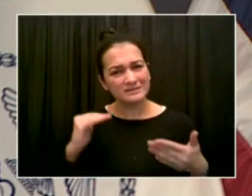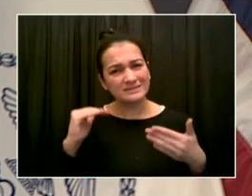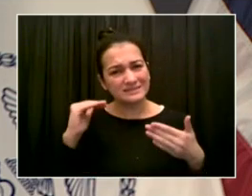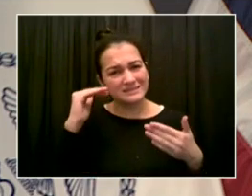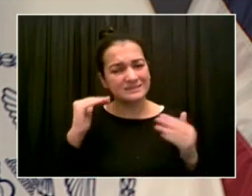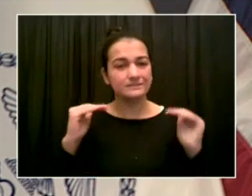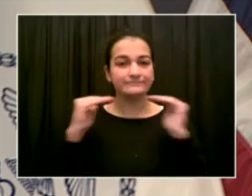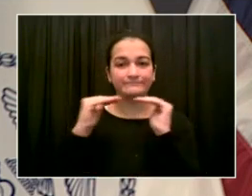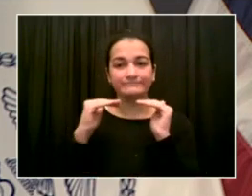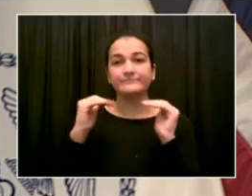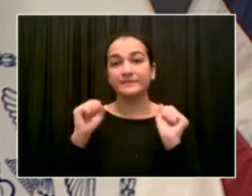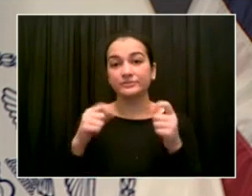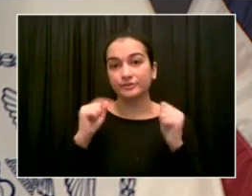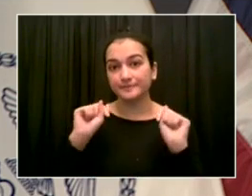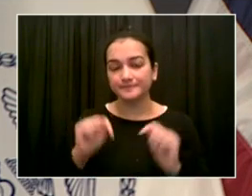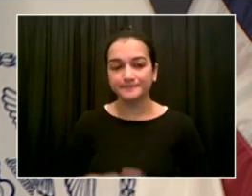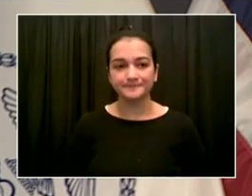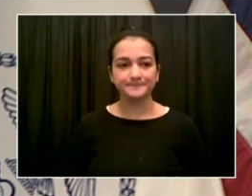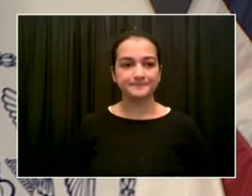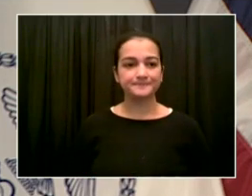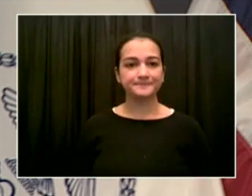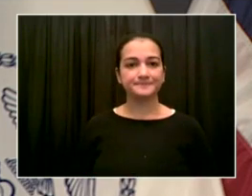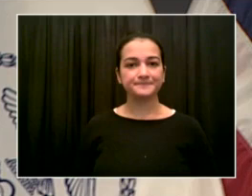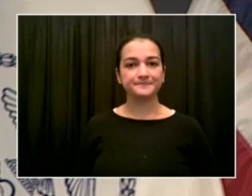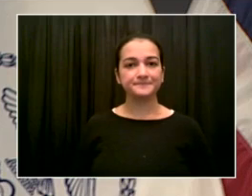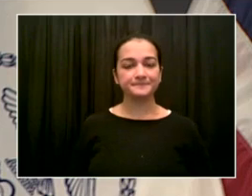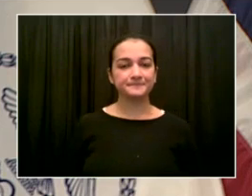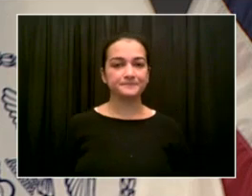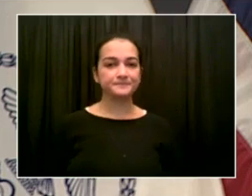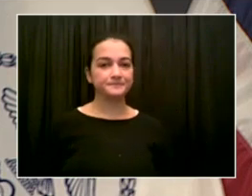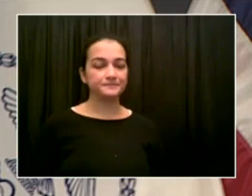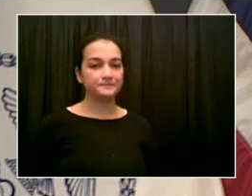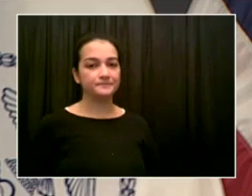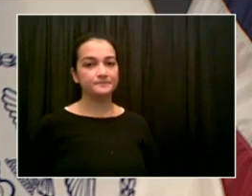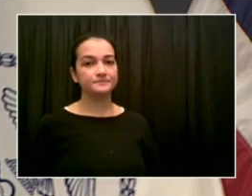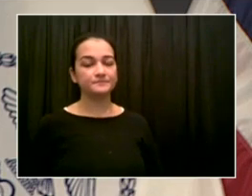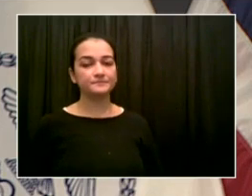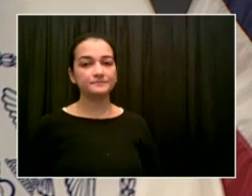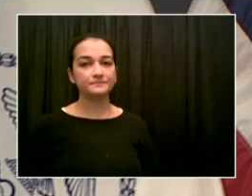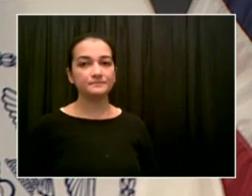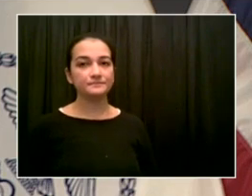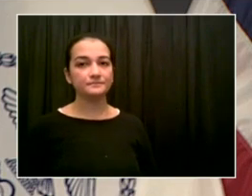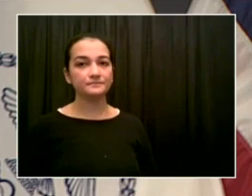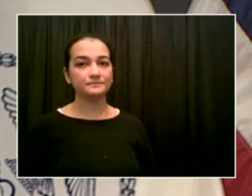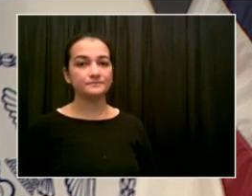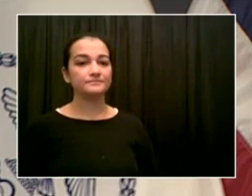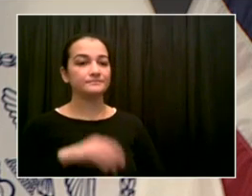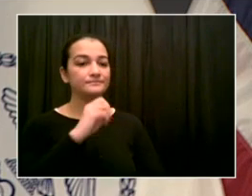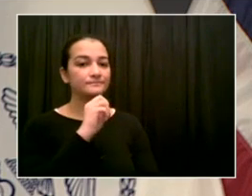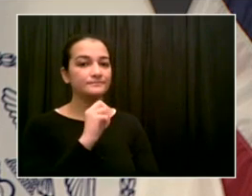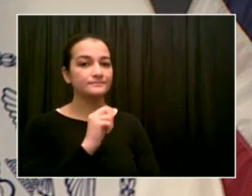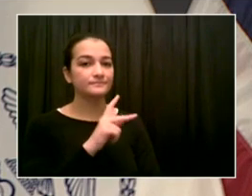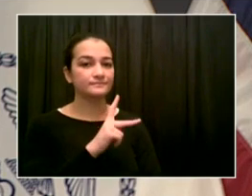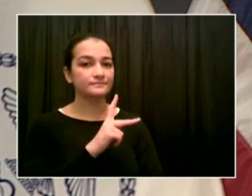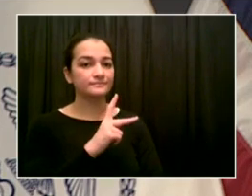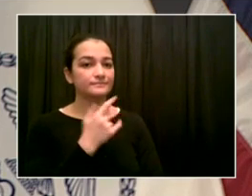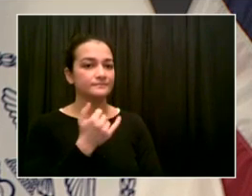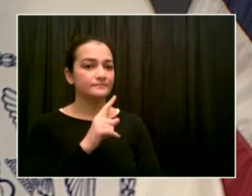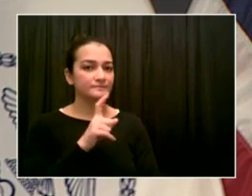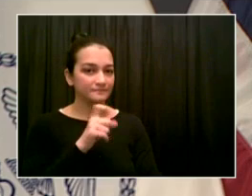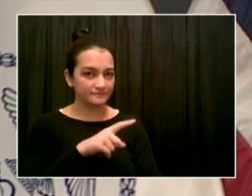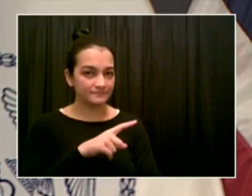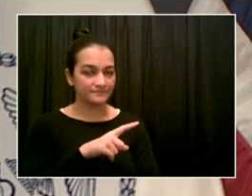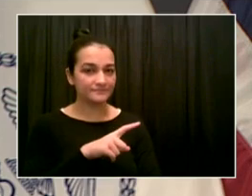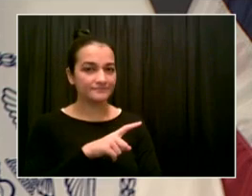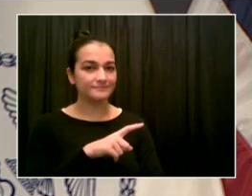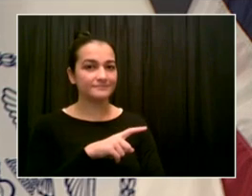I also wanted to ask if you could give us some sense of the timing for the announcement on the middle